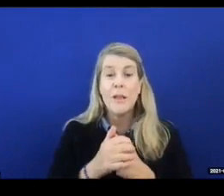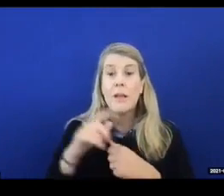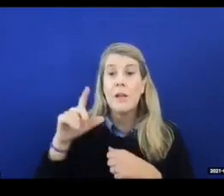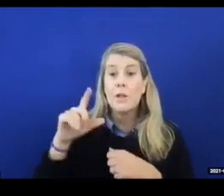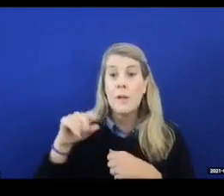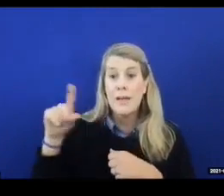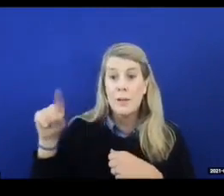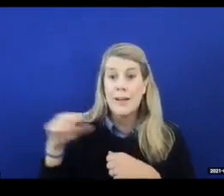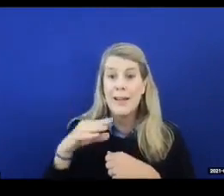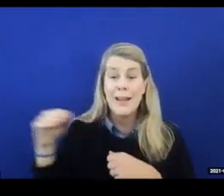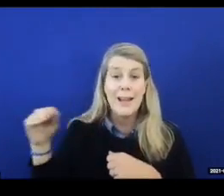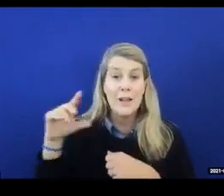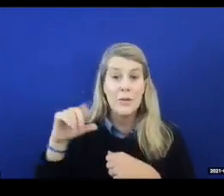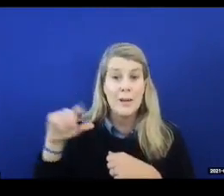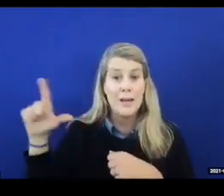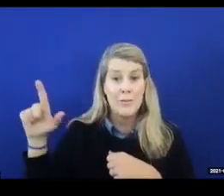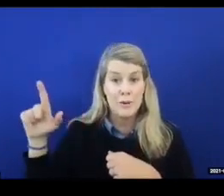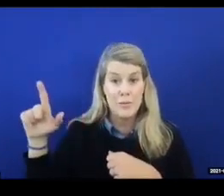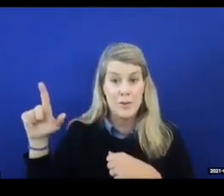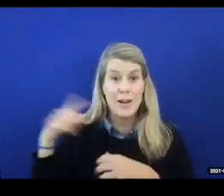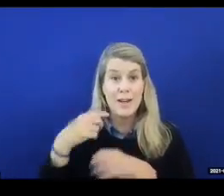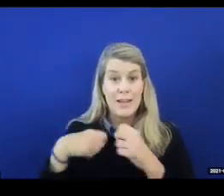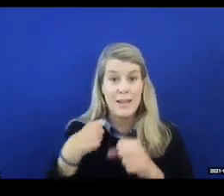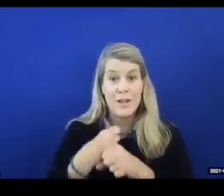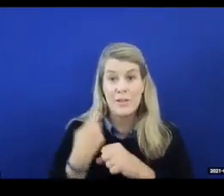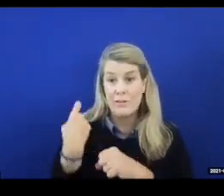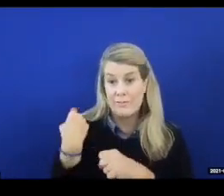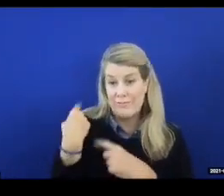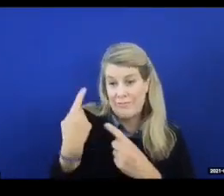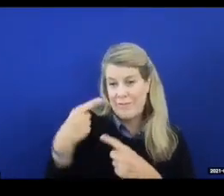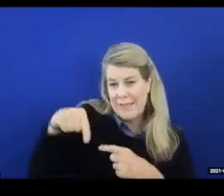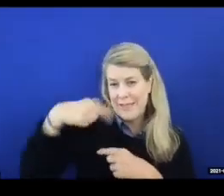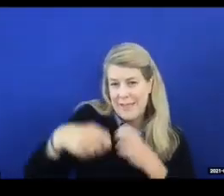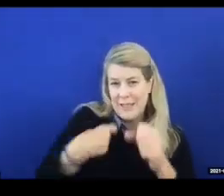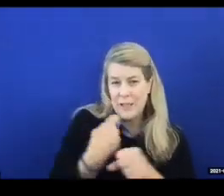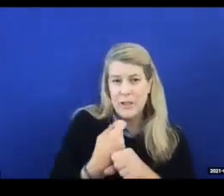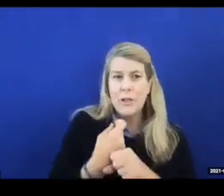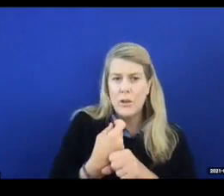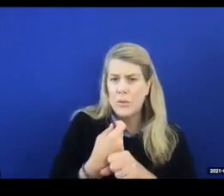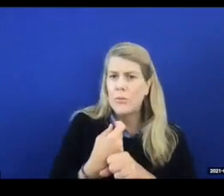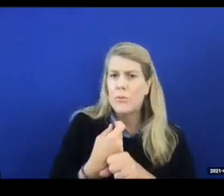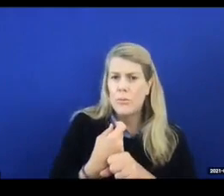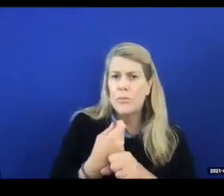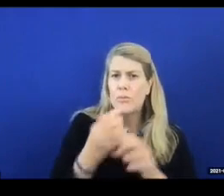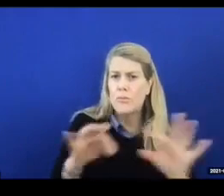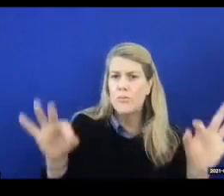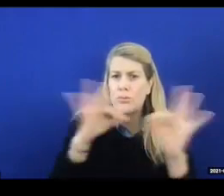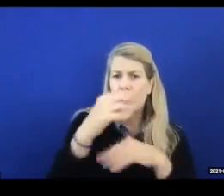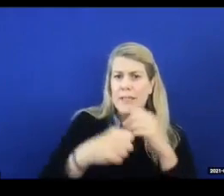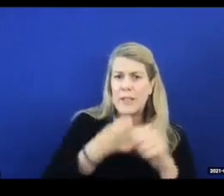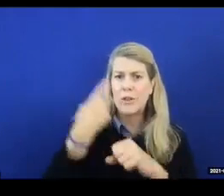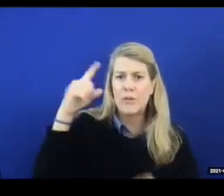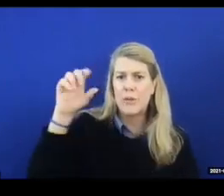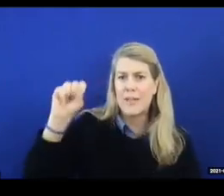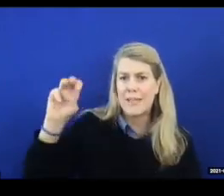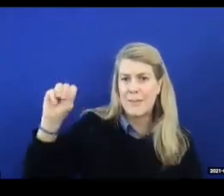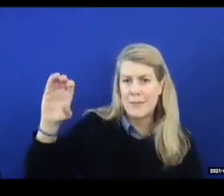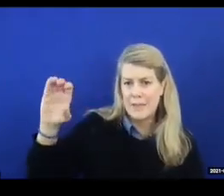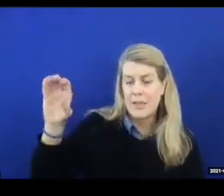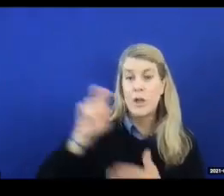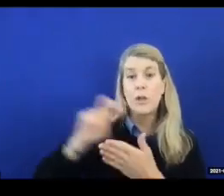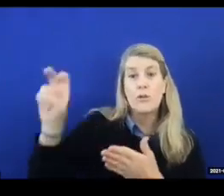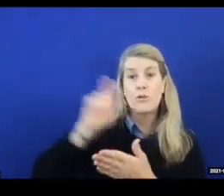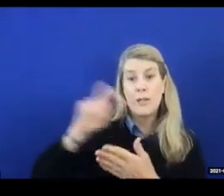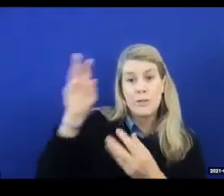2020-2021 academic year has been a landmark year for Santa Monica College. Transfer data from